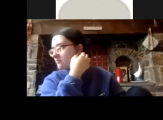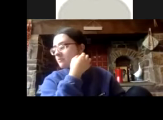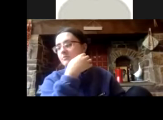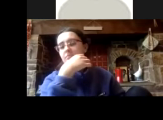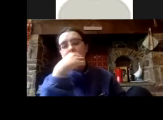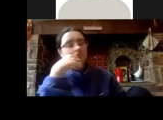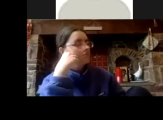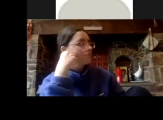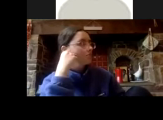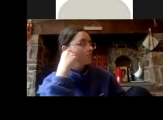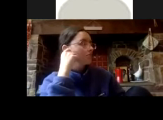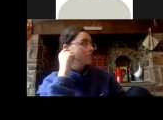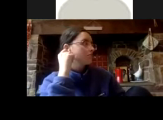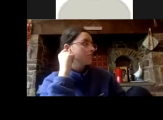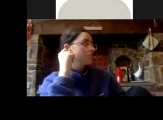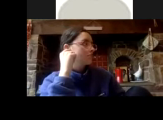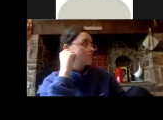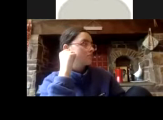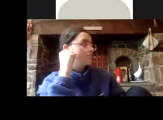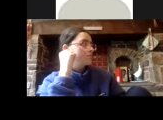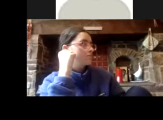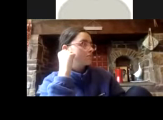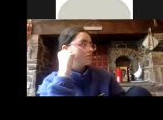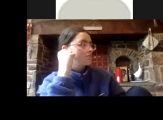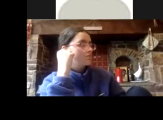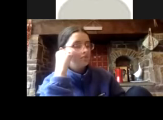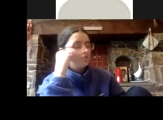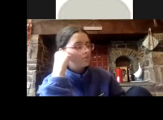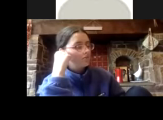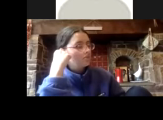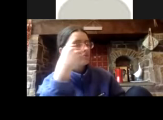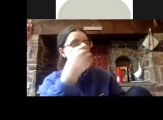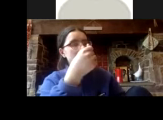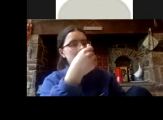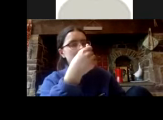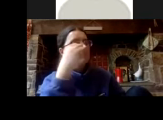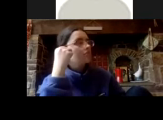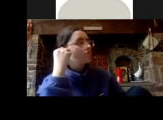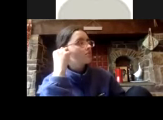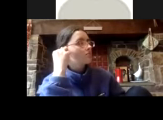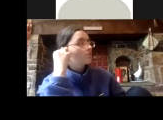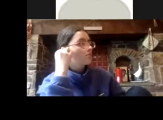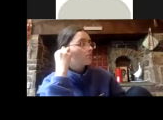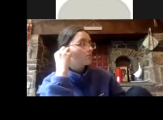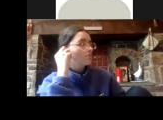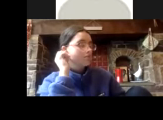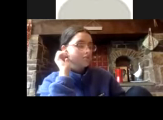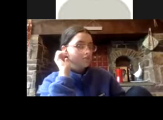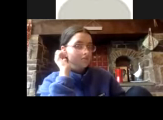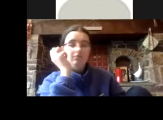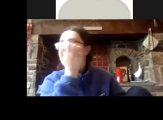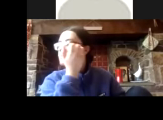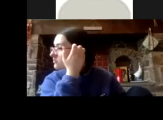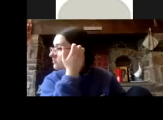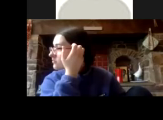in committees, so those mainstream deaf people who volunteer to participate in committees, are dismissed out of hand. Their views are